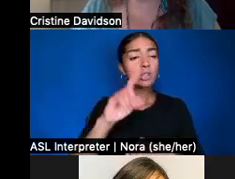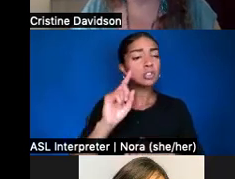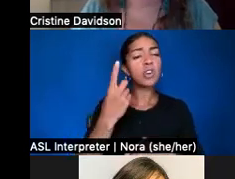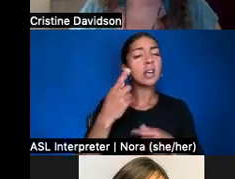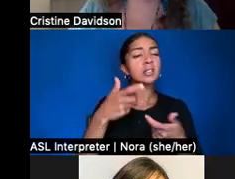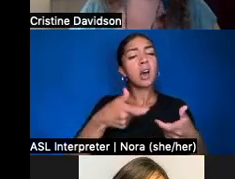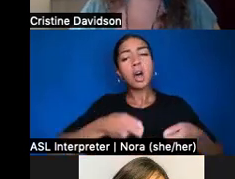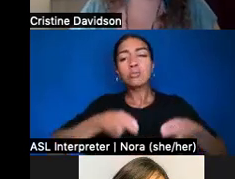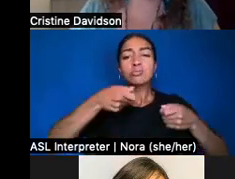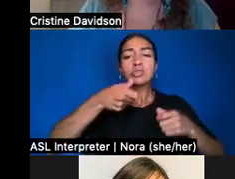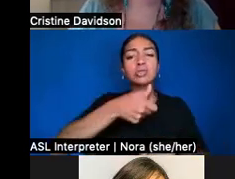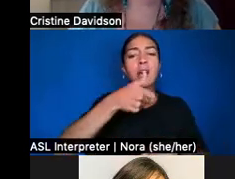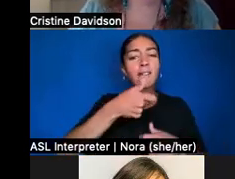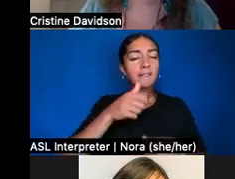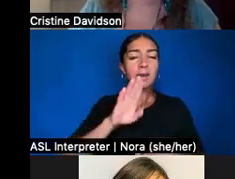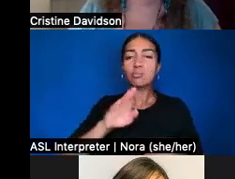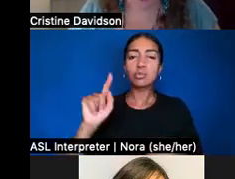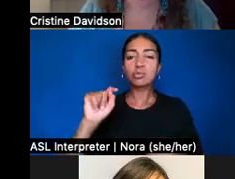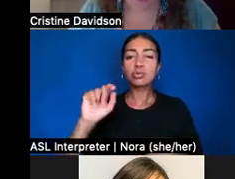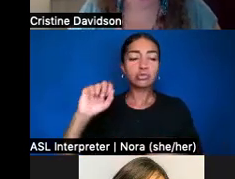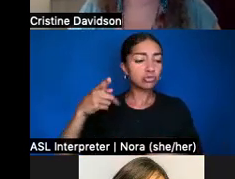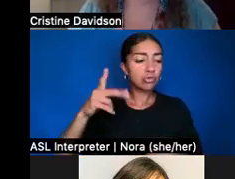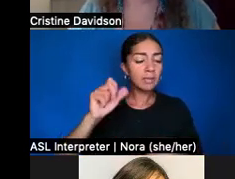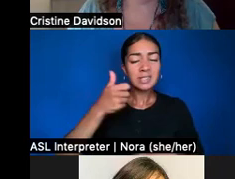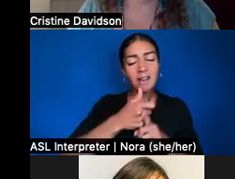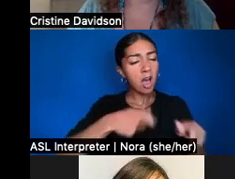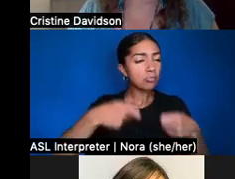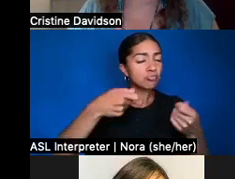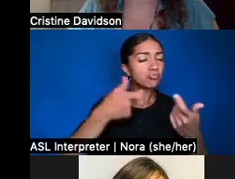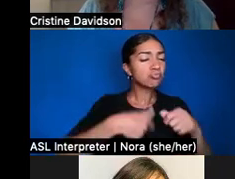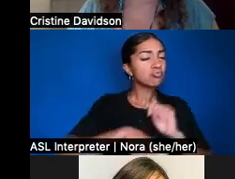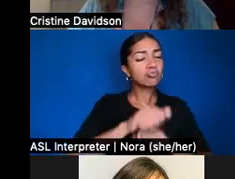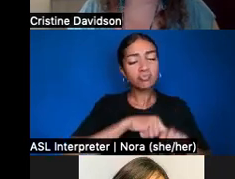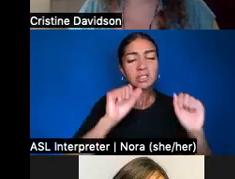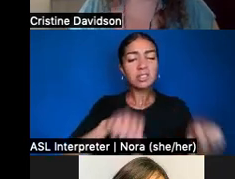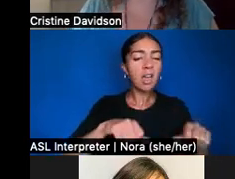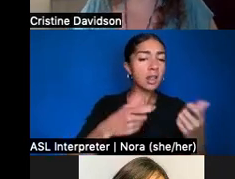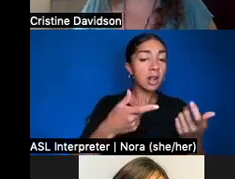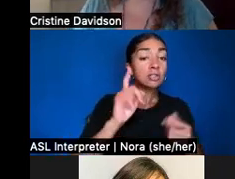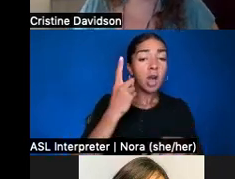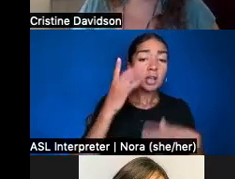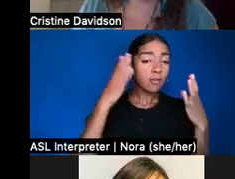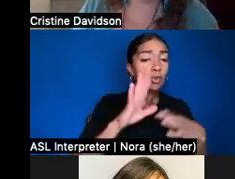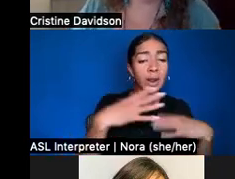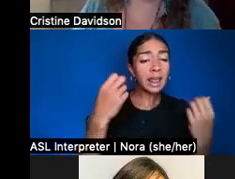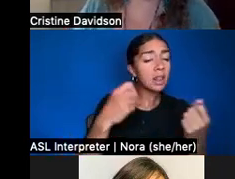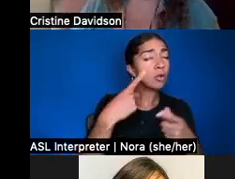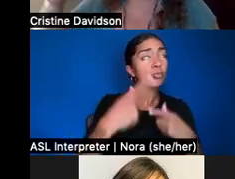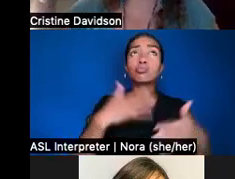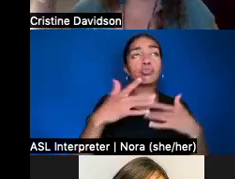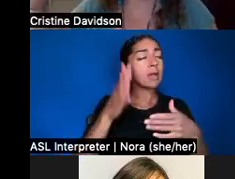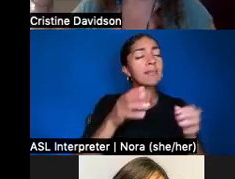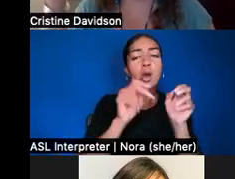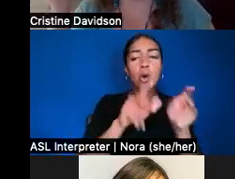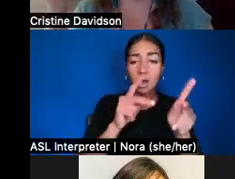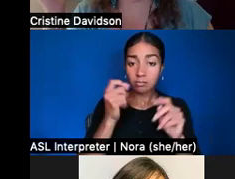your healing work and figure things out, you're going to be okay. And while that's, you know, somewhat true, there's a lot of